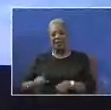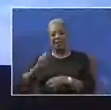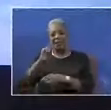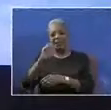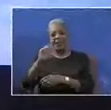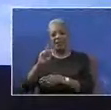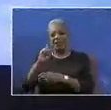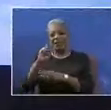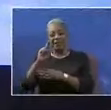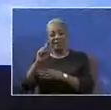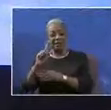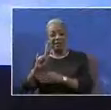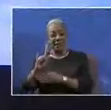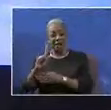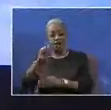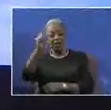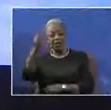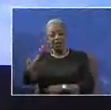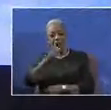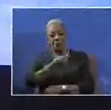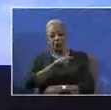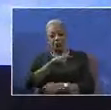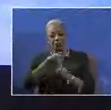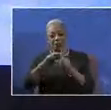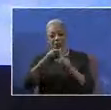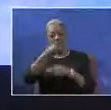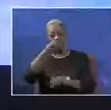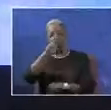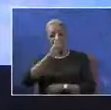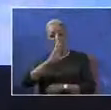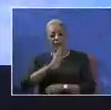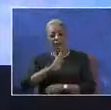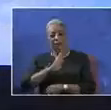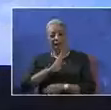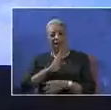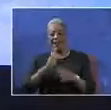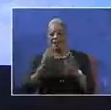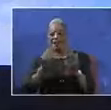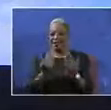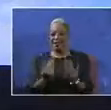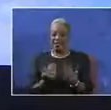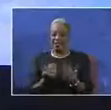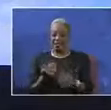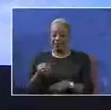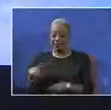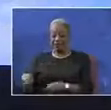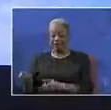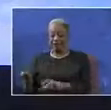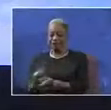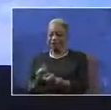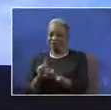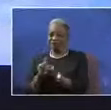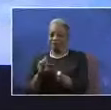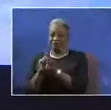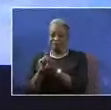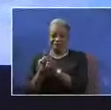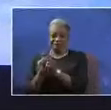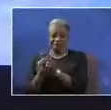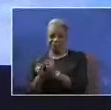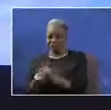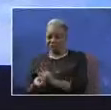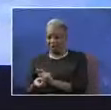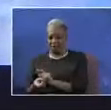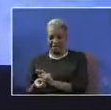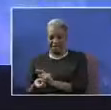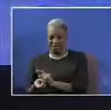it. And now he's pivoting from the grace of God and putting his trust in flesh, putting